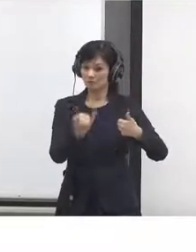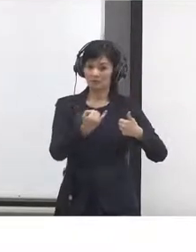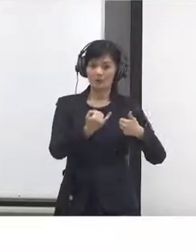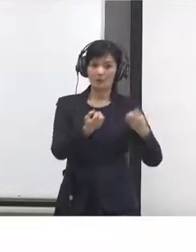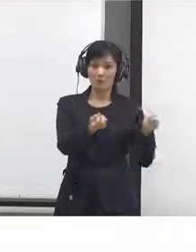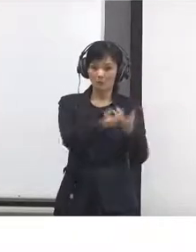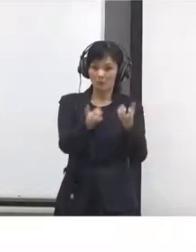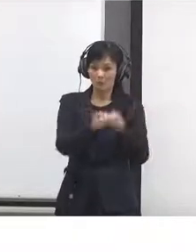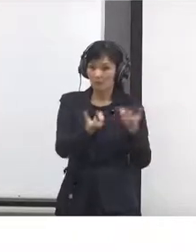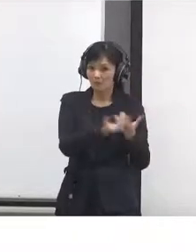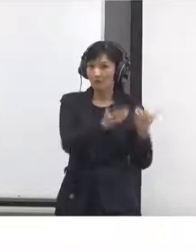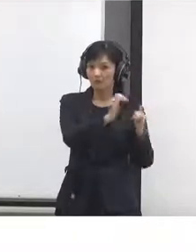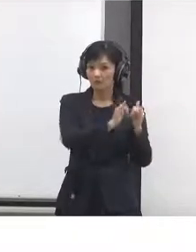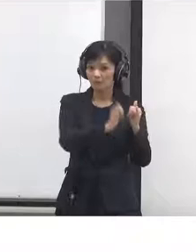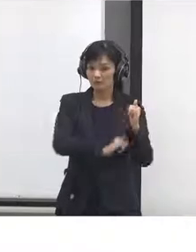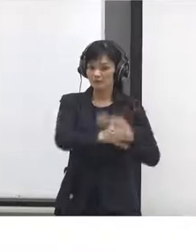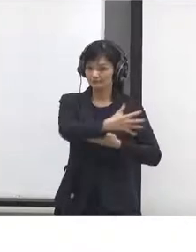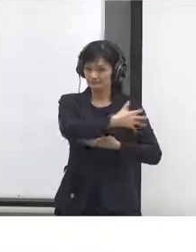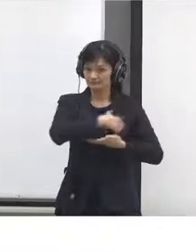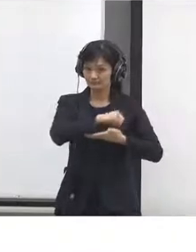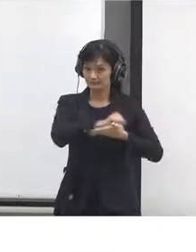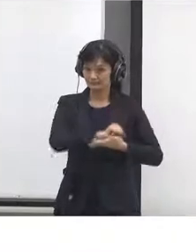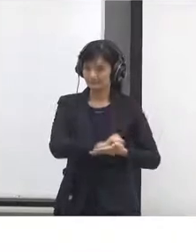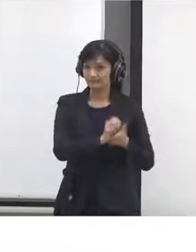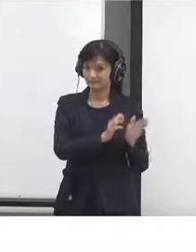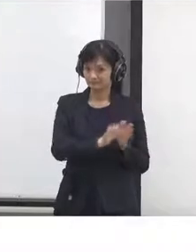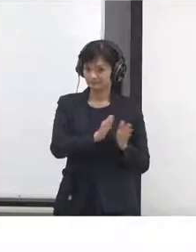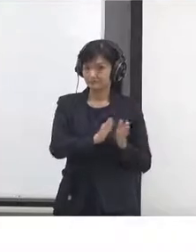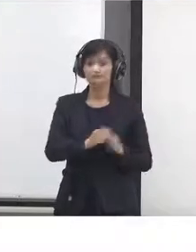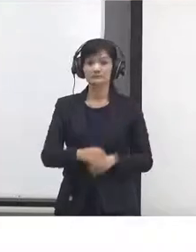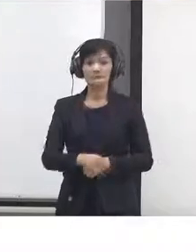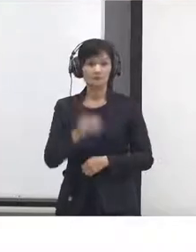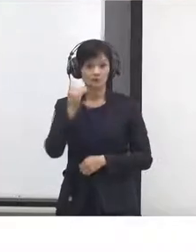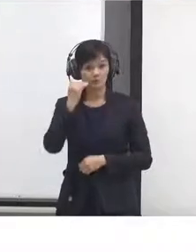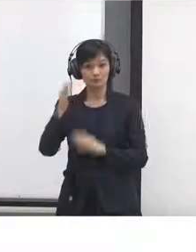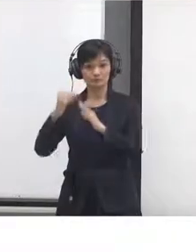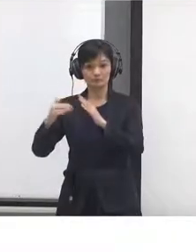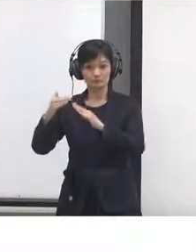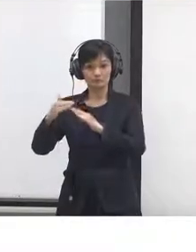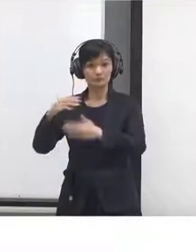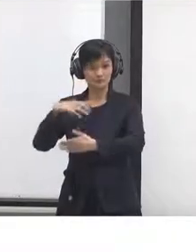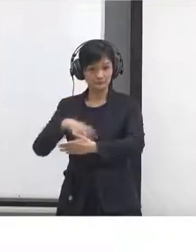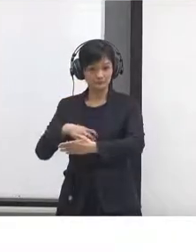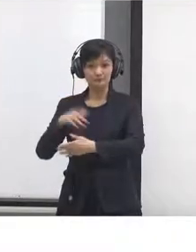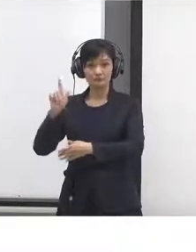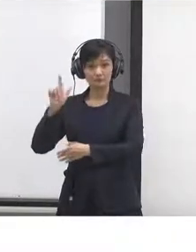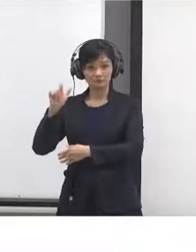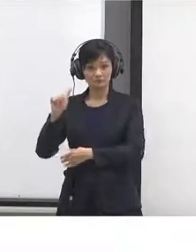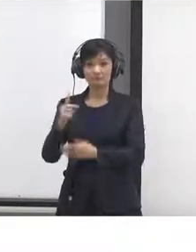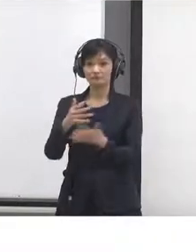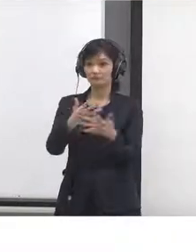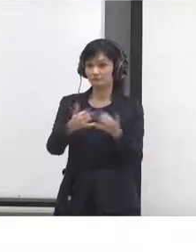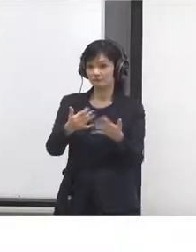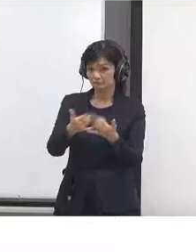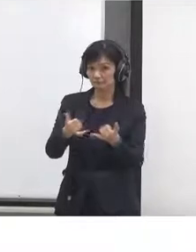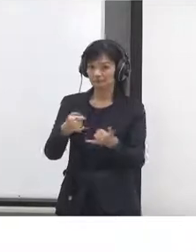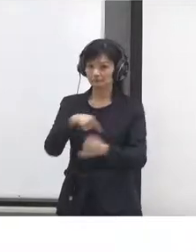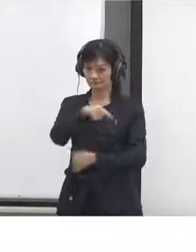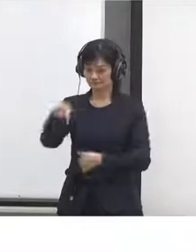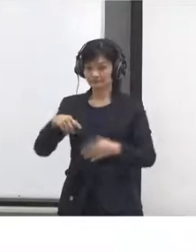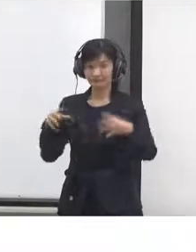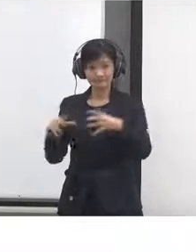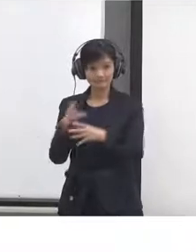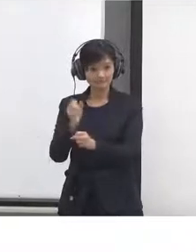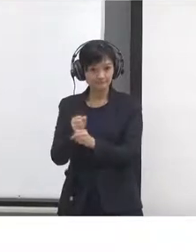and with teacher and students can collect gender issue news and read up